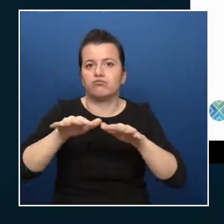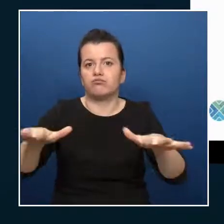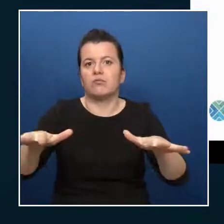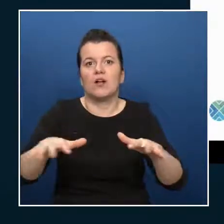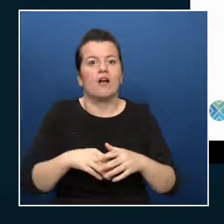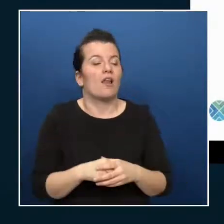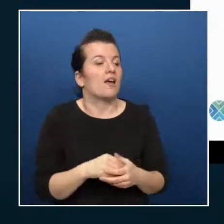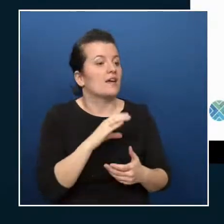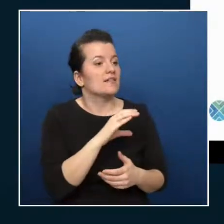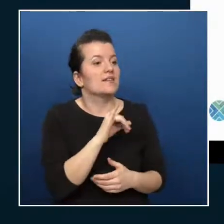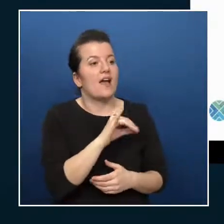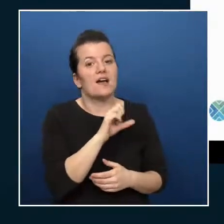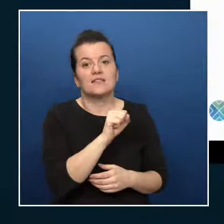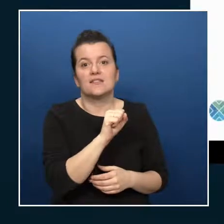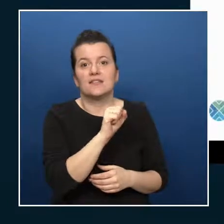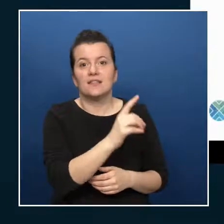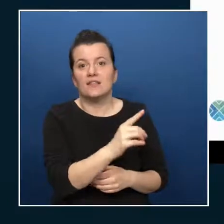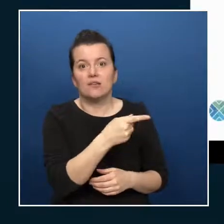CI/CD tooling.